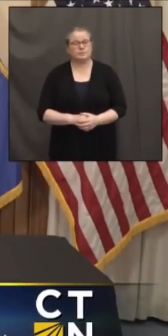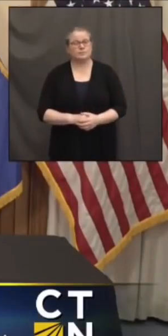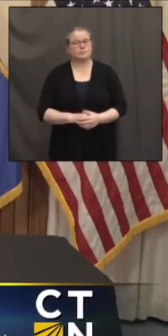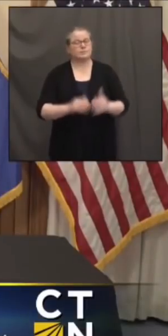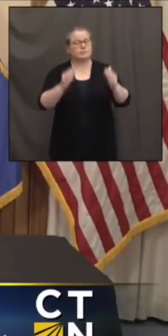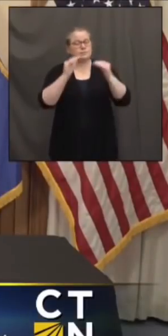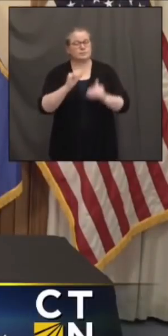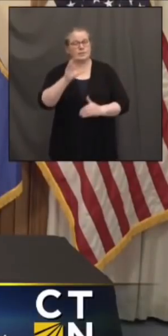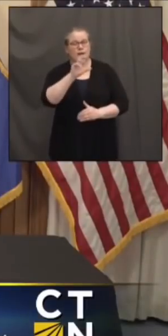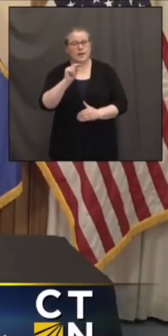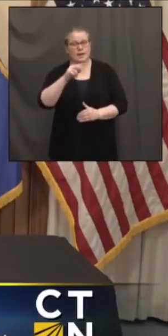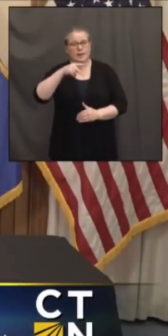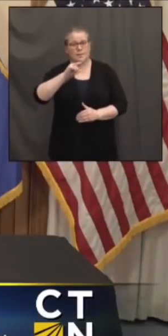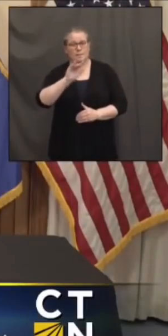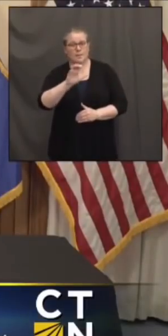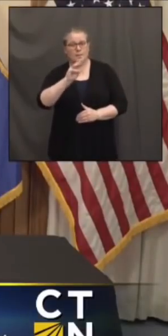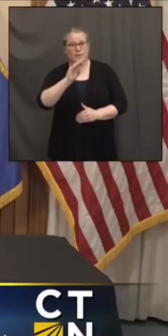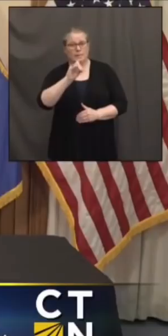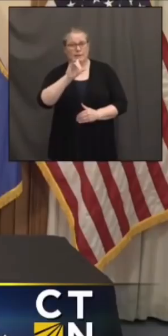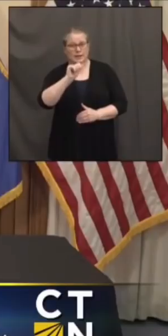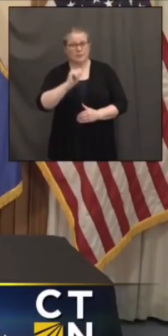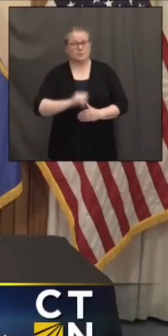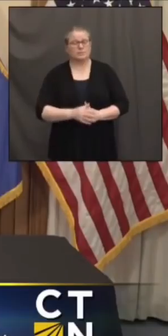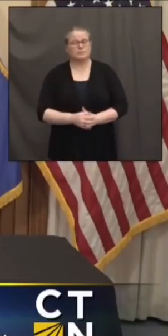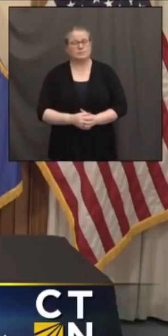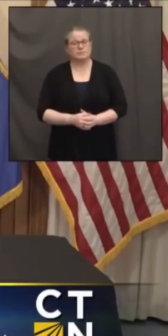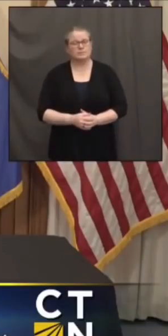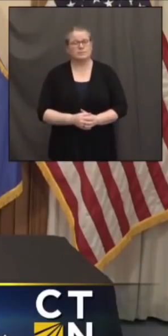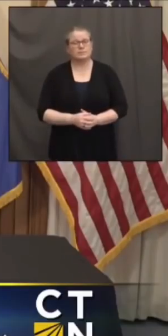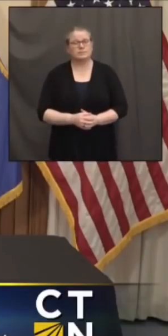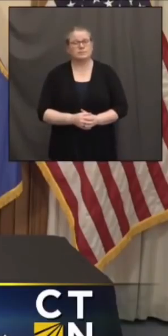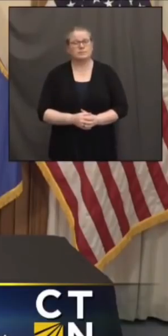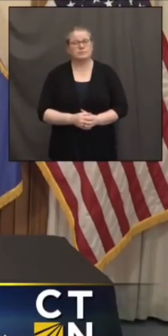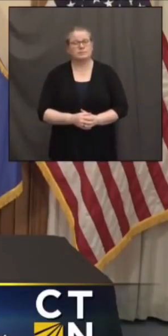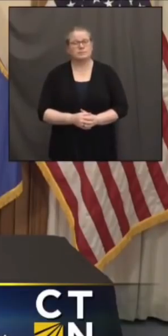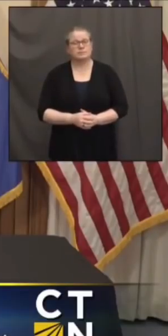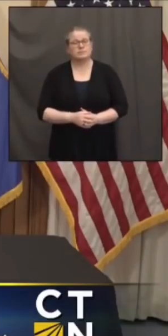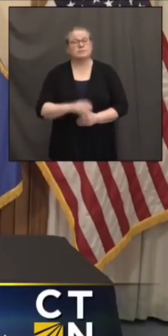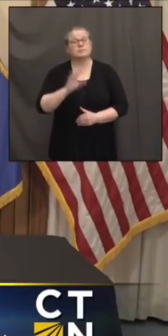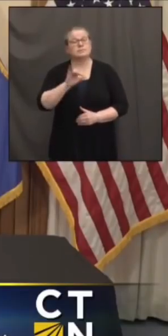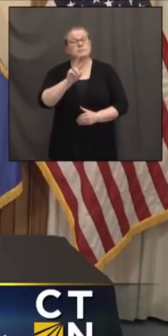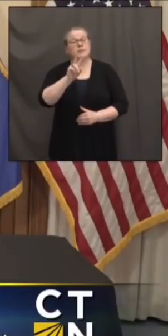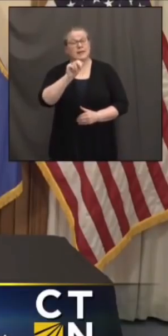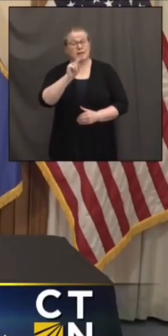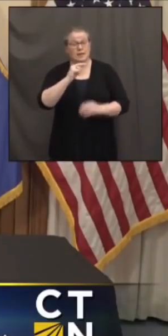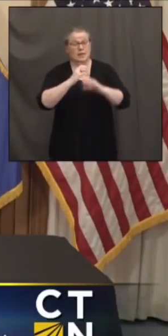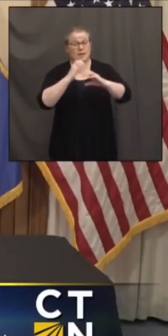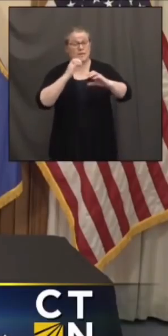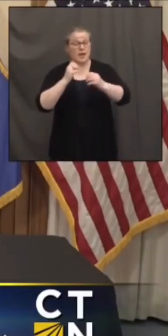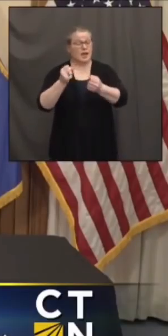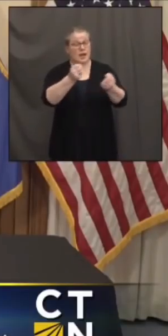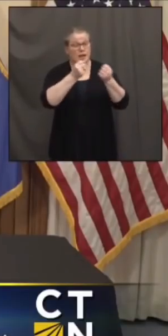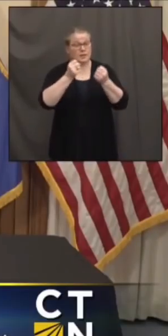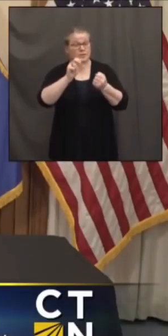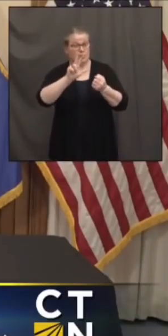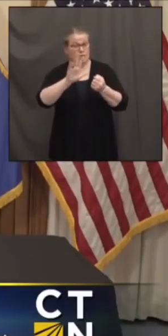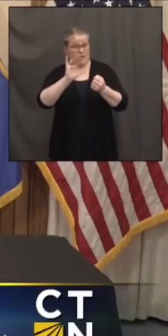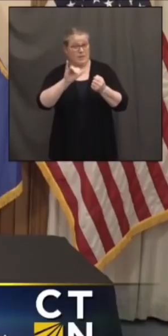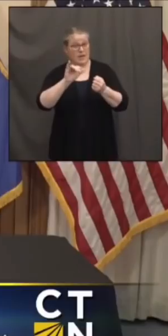Connecticut Public Media. The 35 vaccination bans, those are they only Johnson &